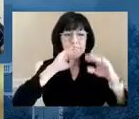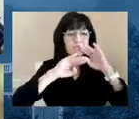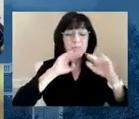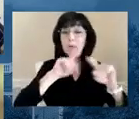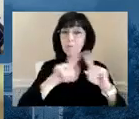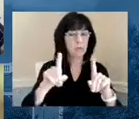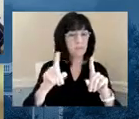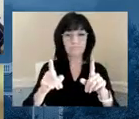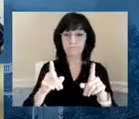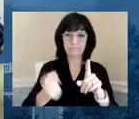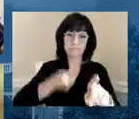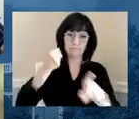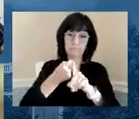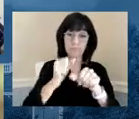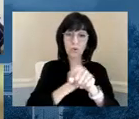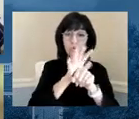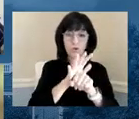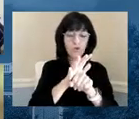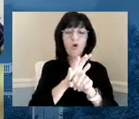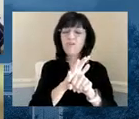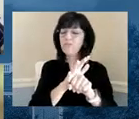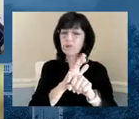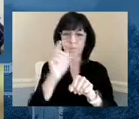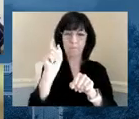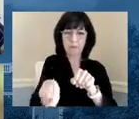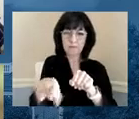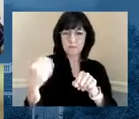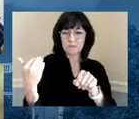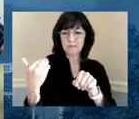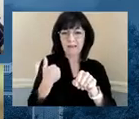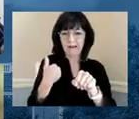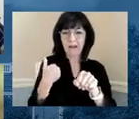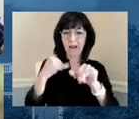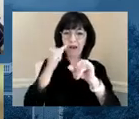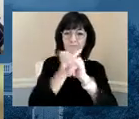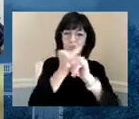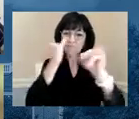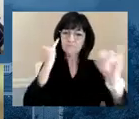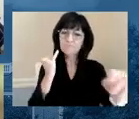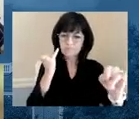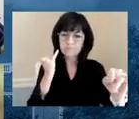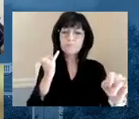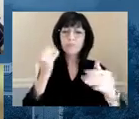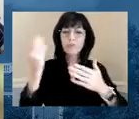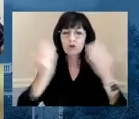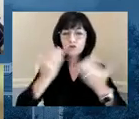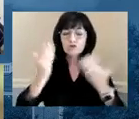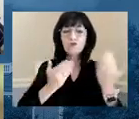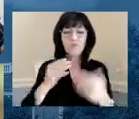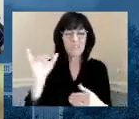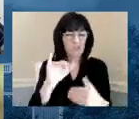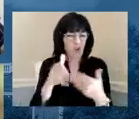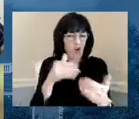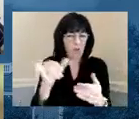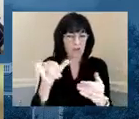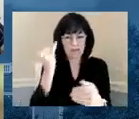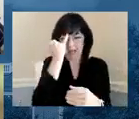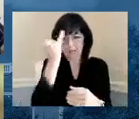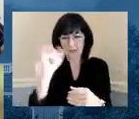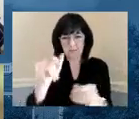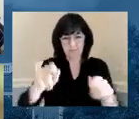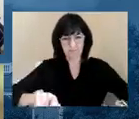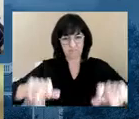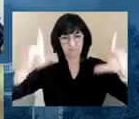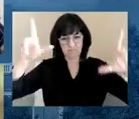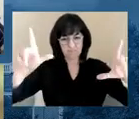the whole concept of telehealth and delivering services kind of in a Zoom call like this, over the phone, et